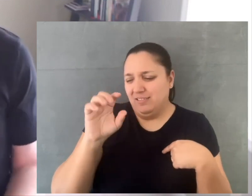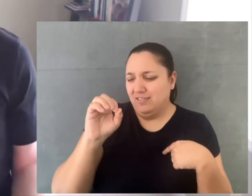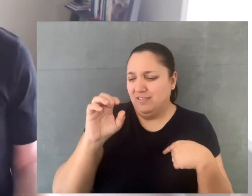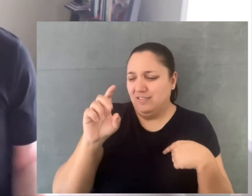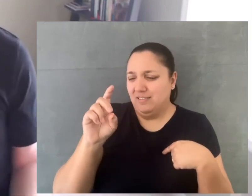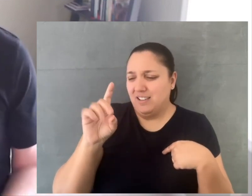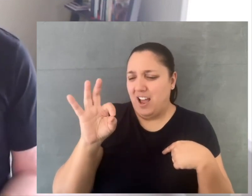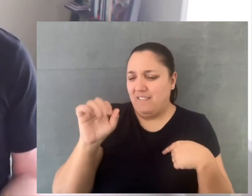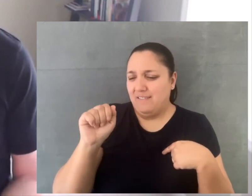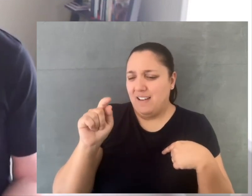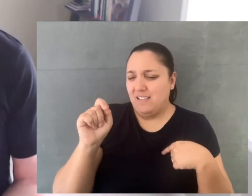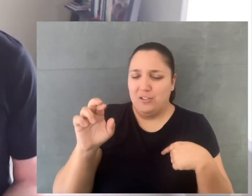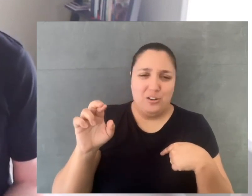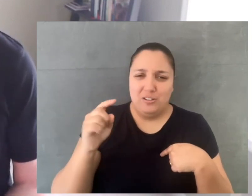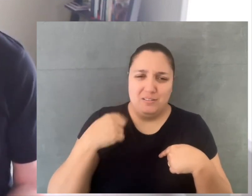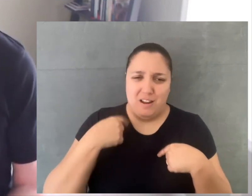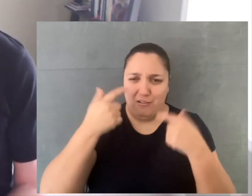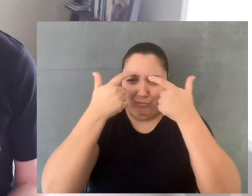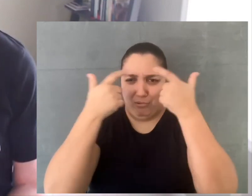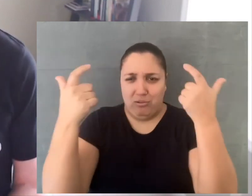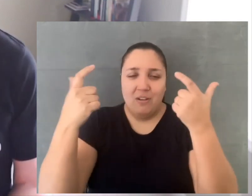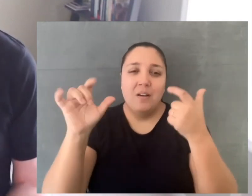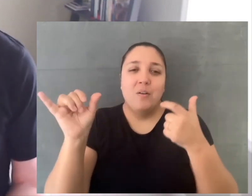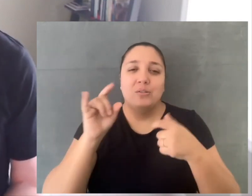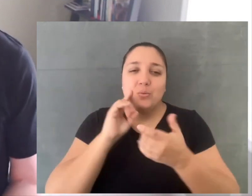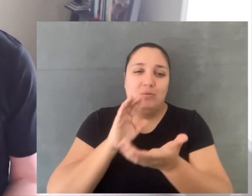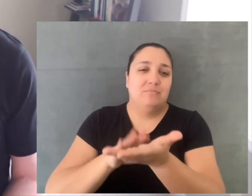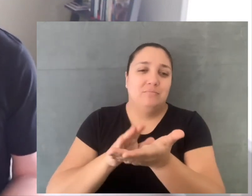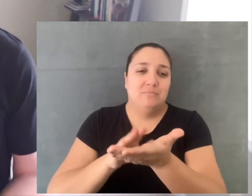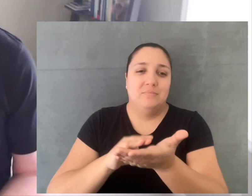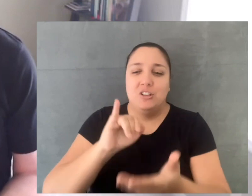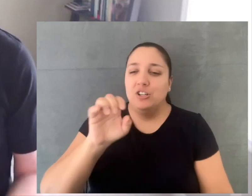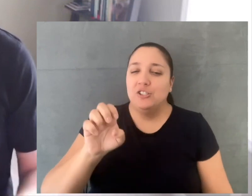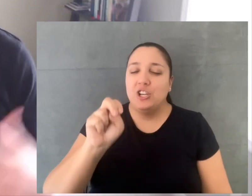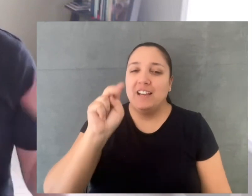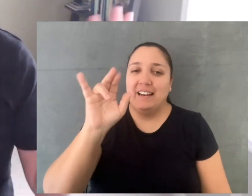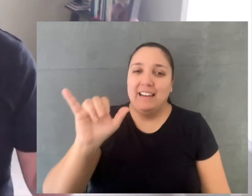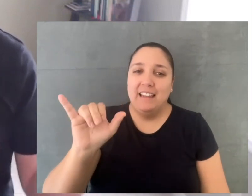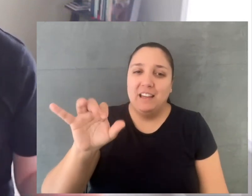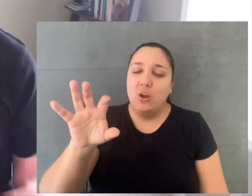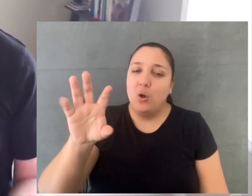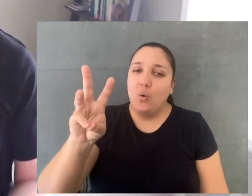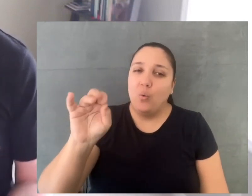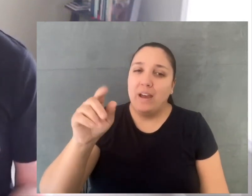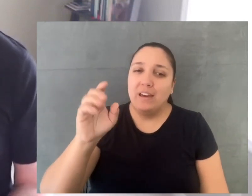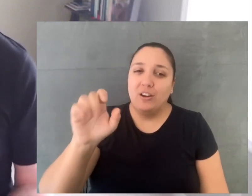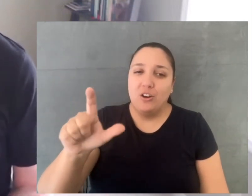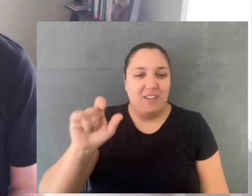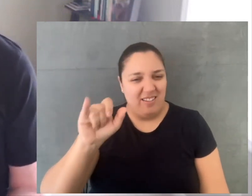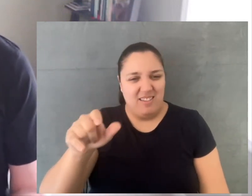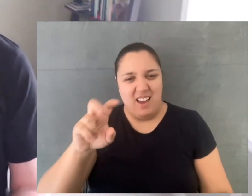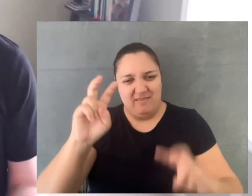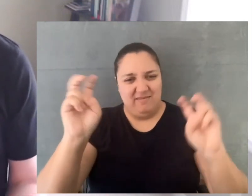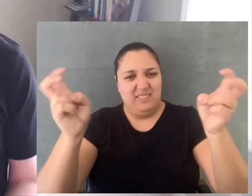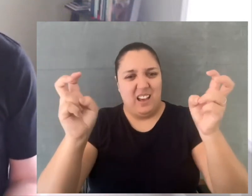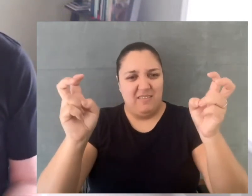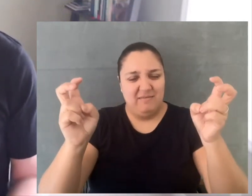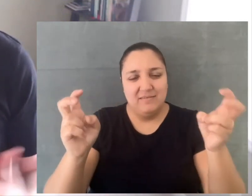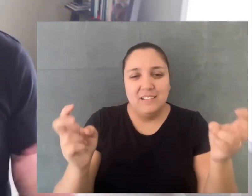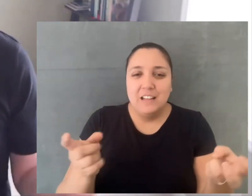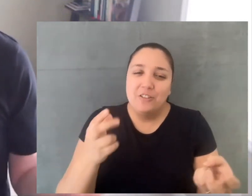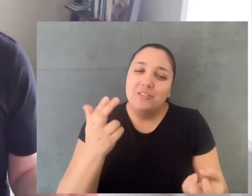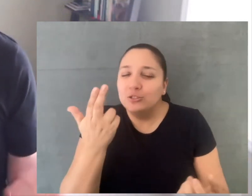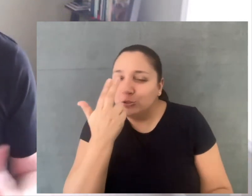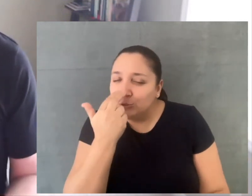to acknowledge and give a shout out to my dear friend, Jenny Wagle. The Todd Father kind of came up as a bit